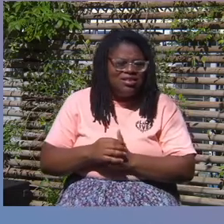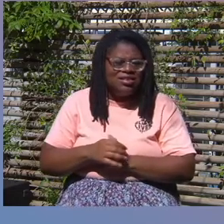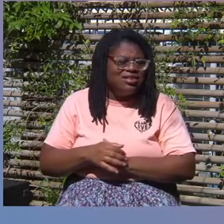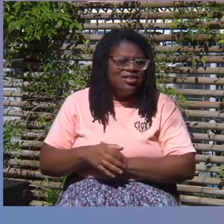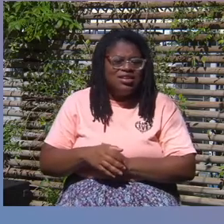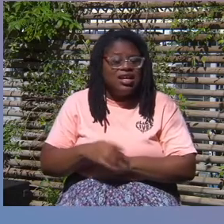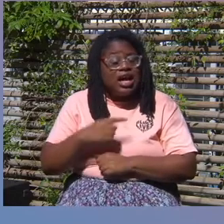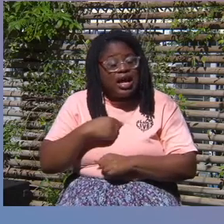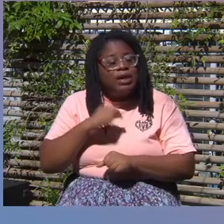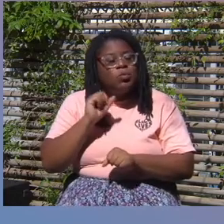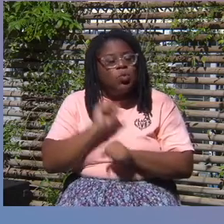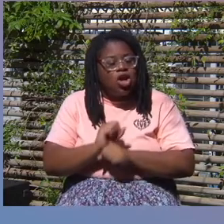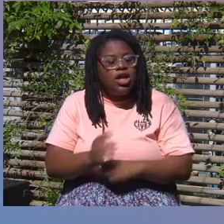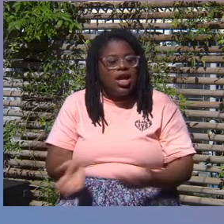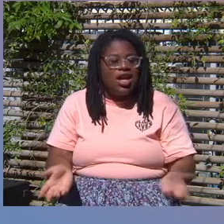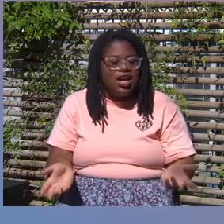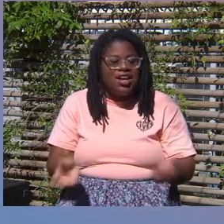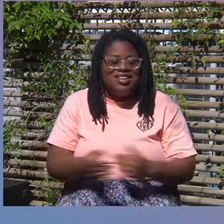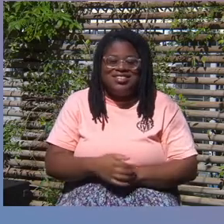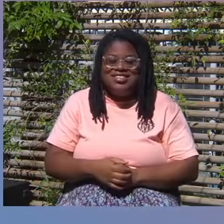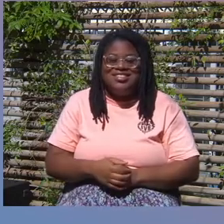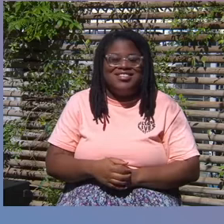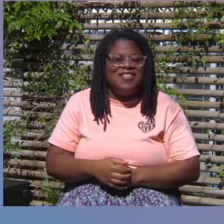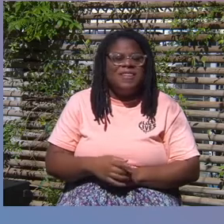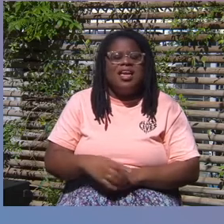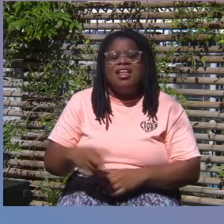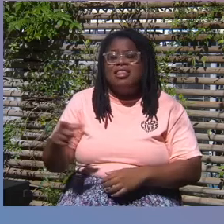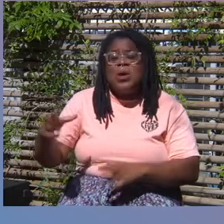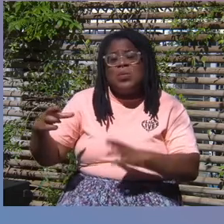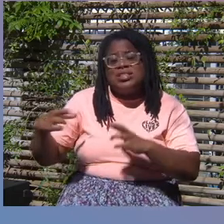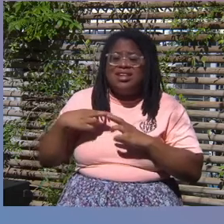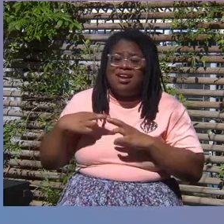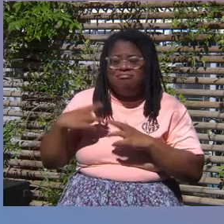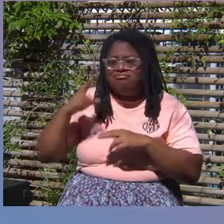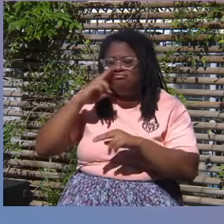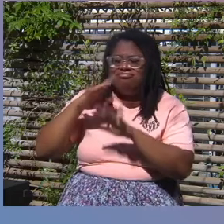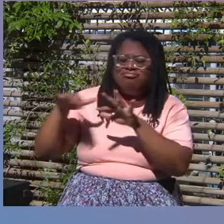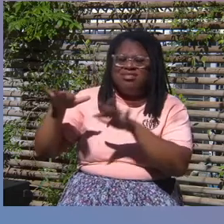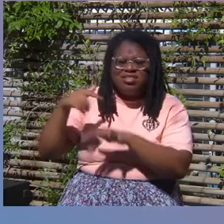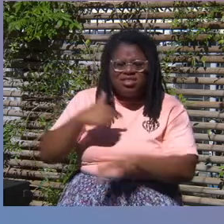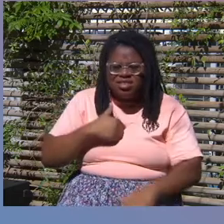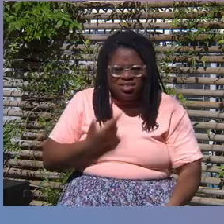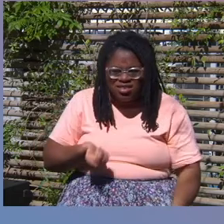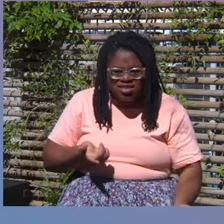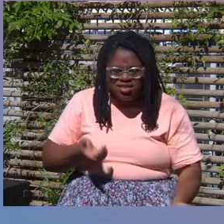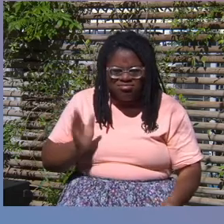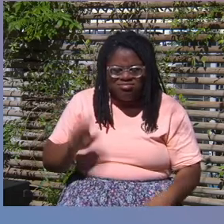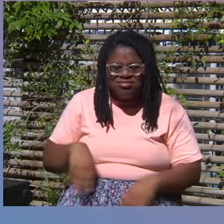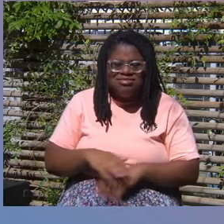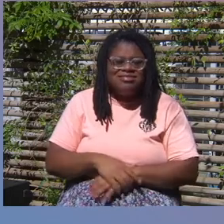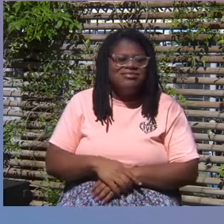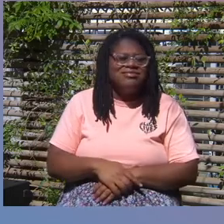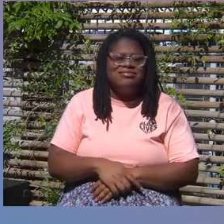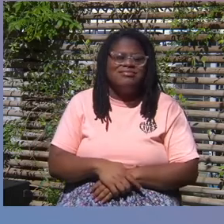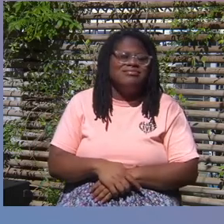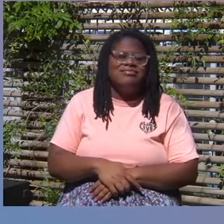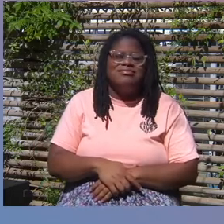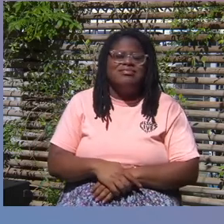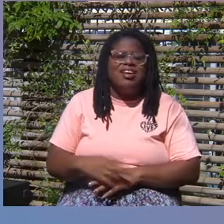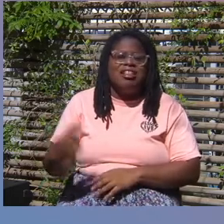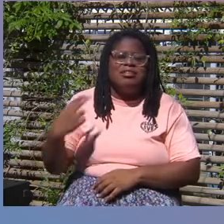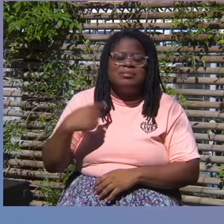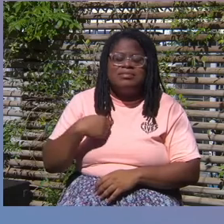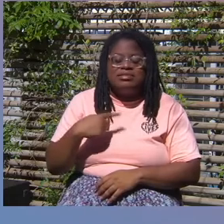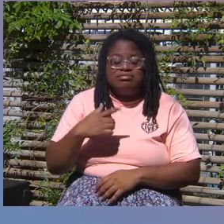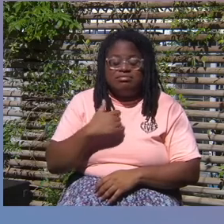cruise? I am working. They are retired. In the hell? My husband looked at me the other